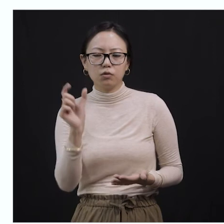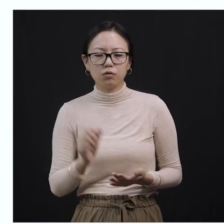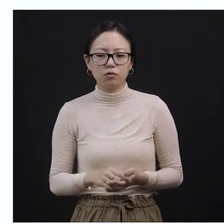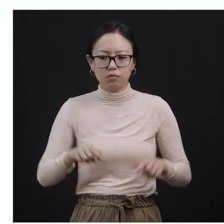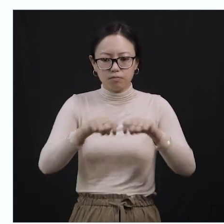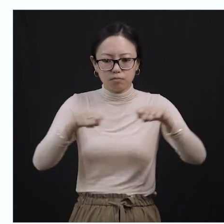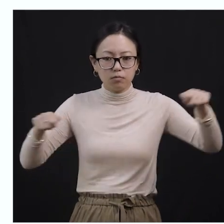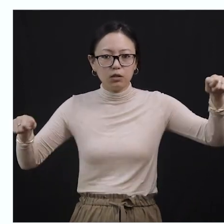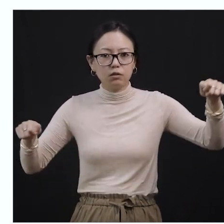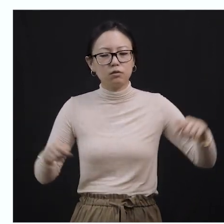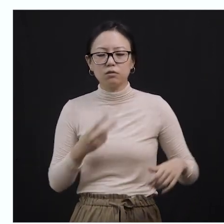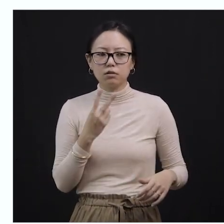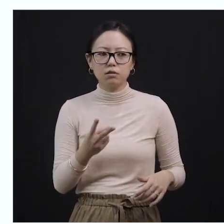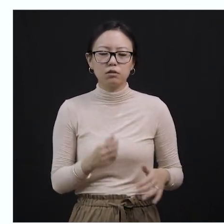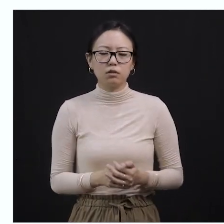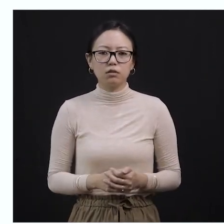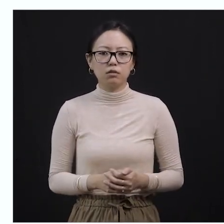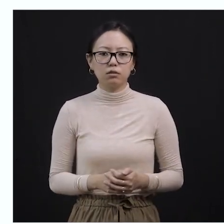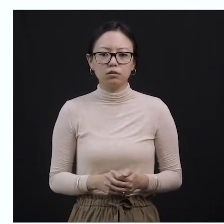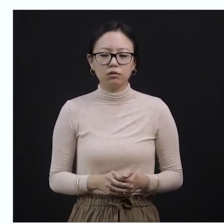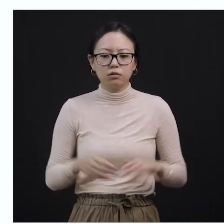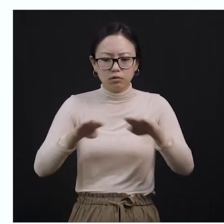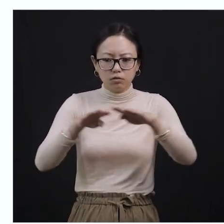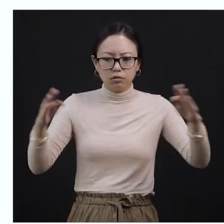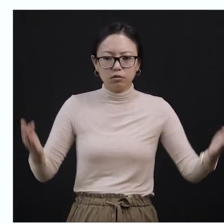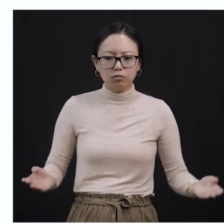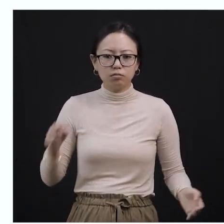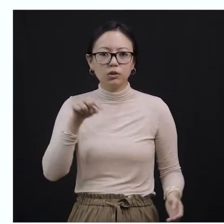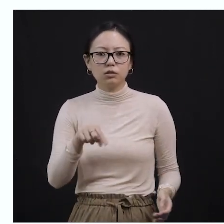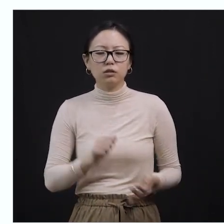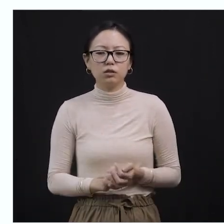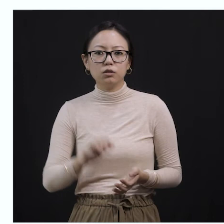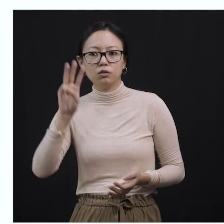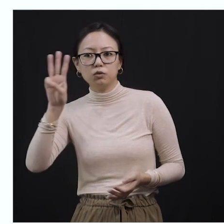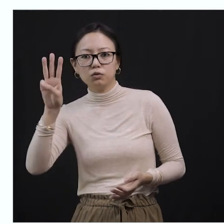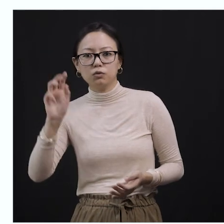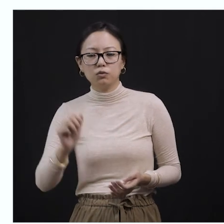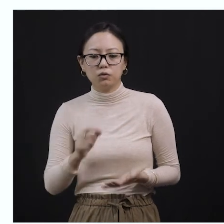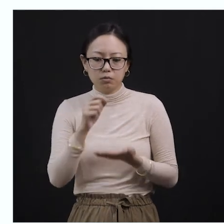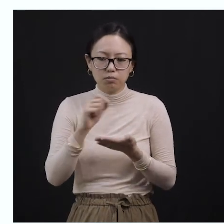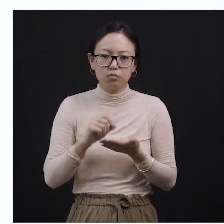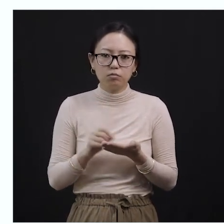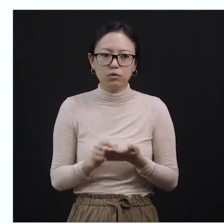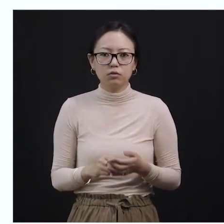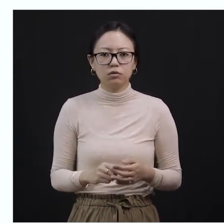that this desk is 3 pencils long. Okay? 3 pencils long. All